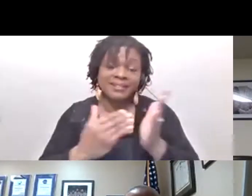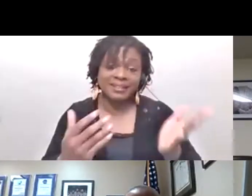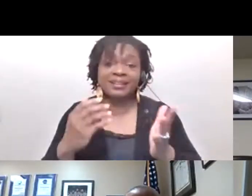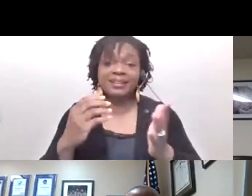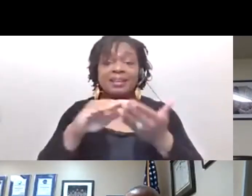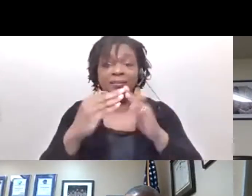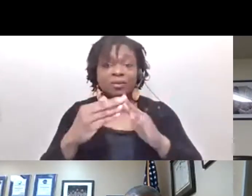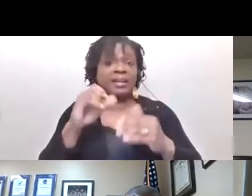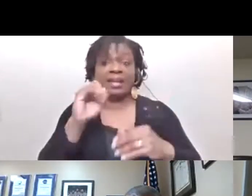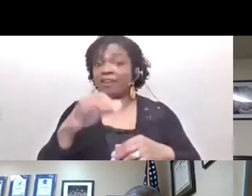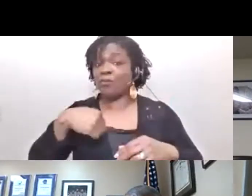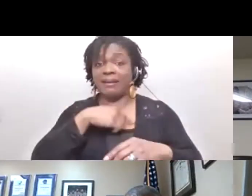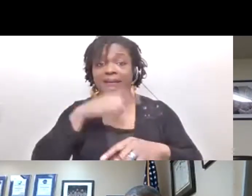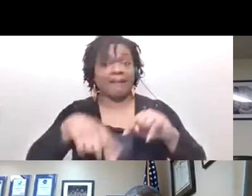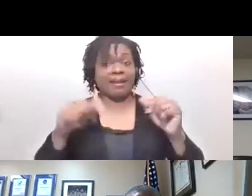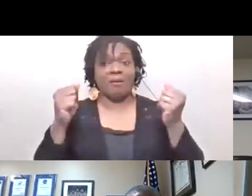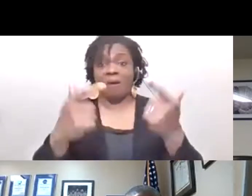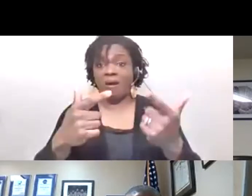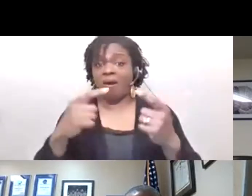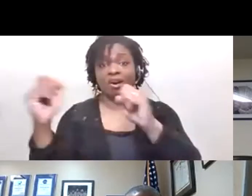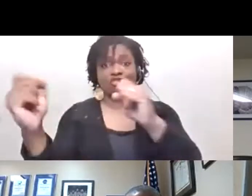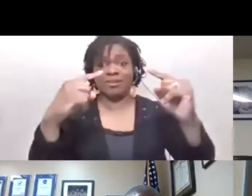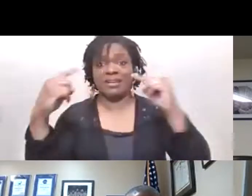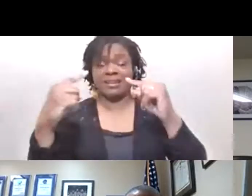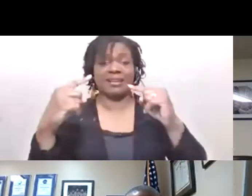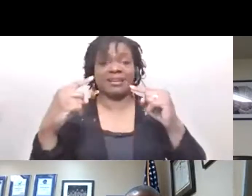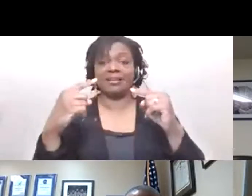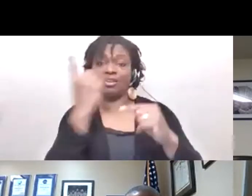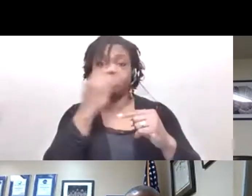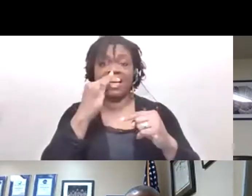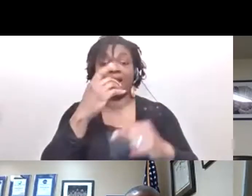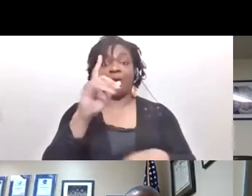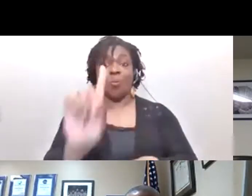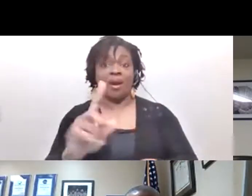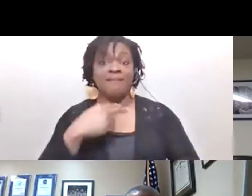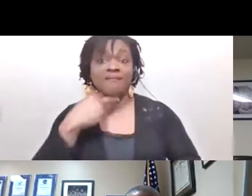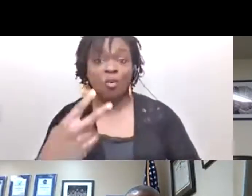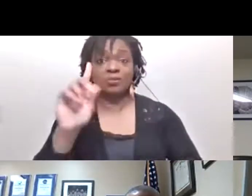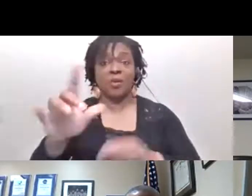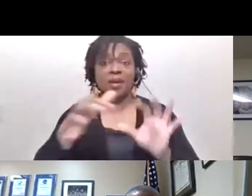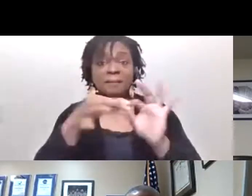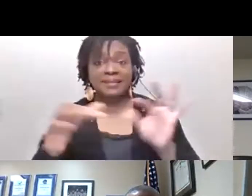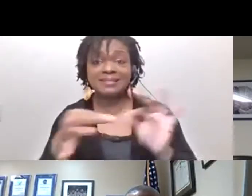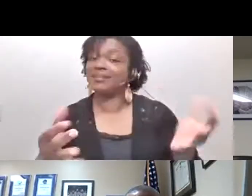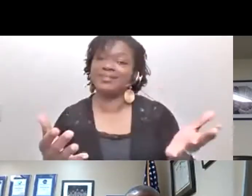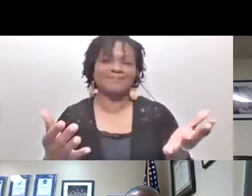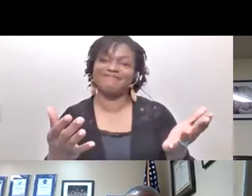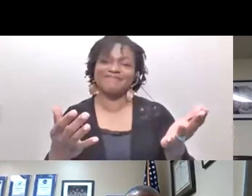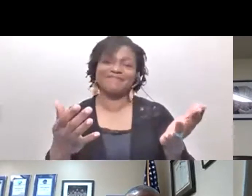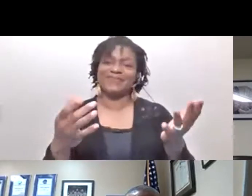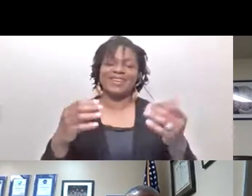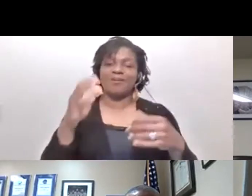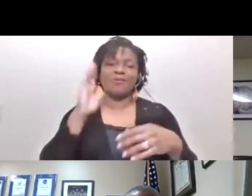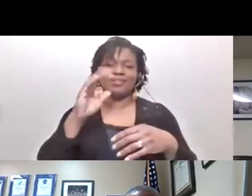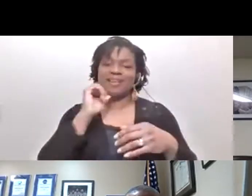all speak in a single voice, then we're not going to be able to accomplish what we want to do. So I appreciate those comments, and I couldn't agree